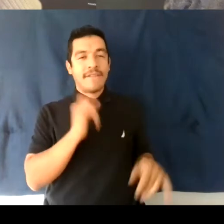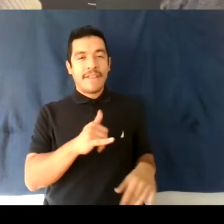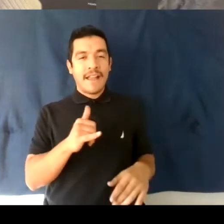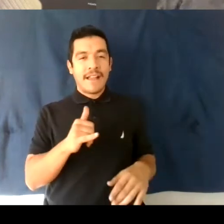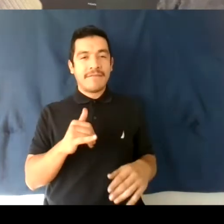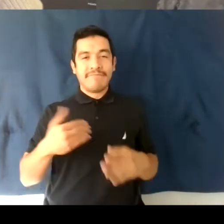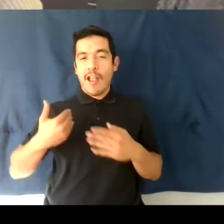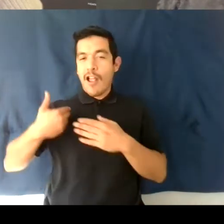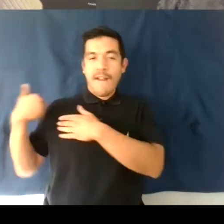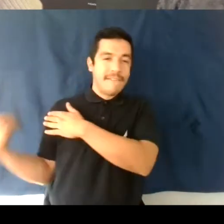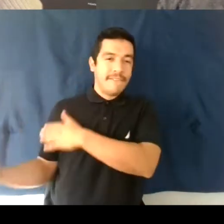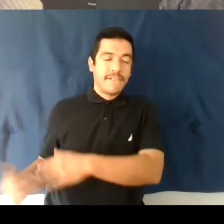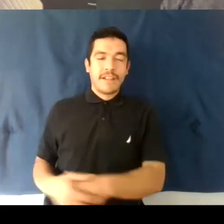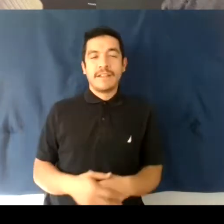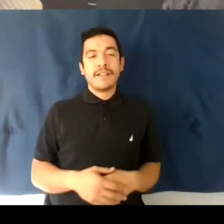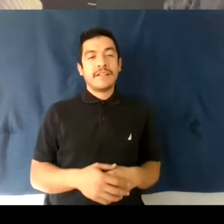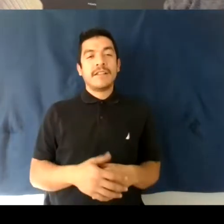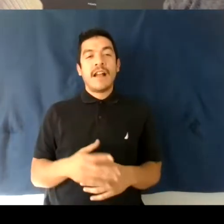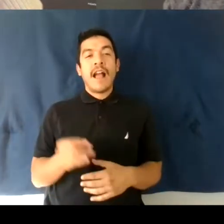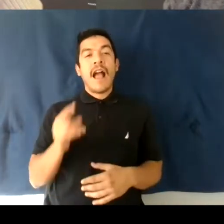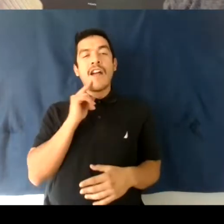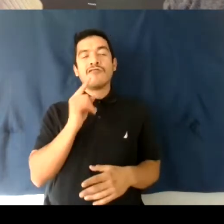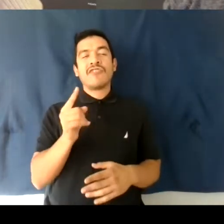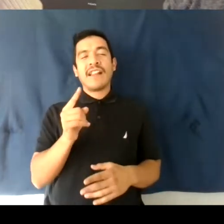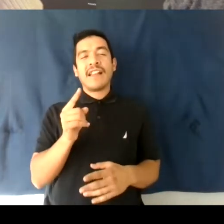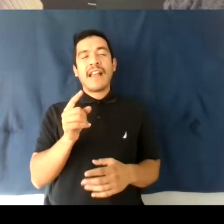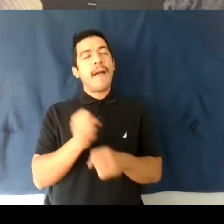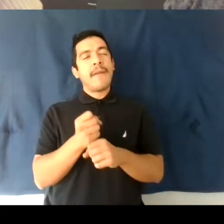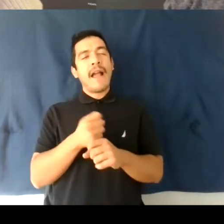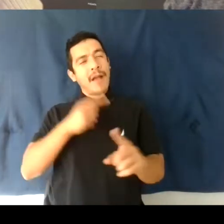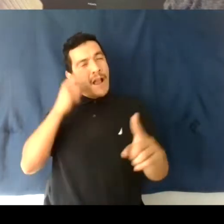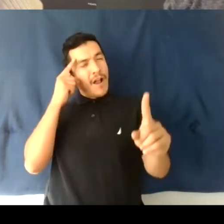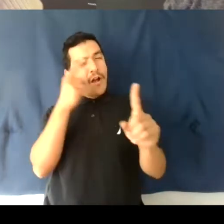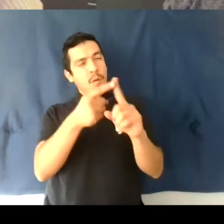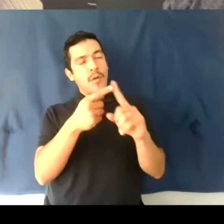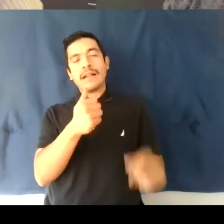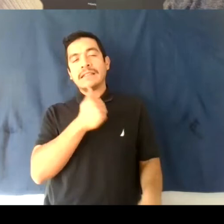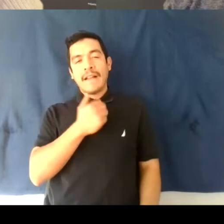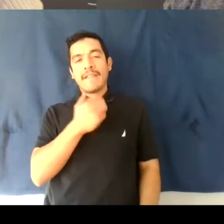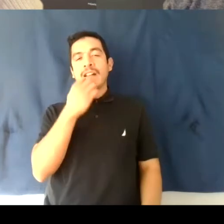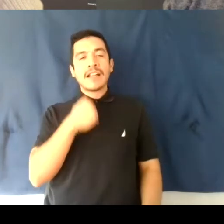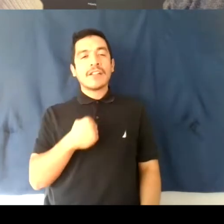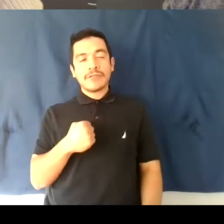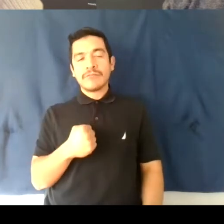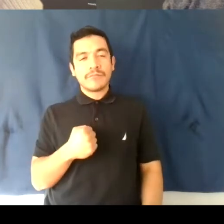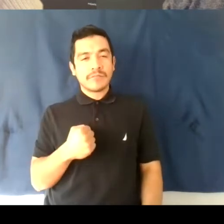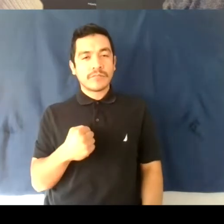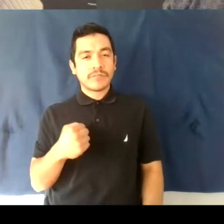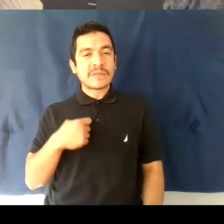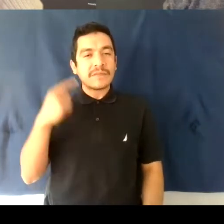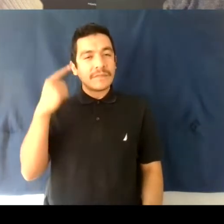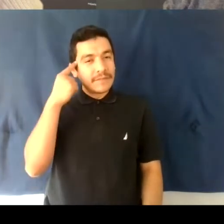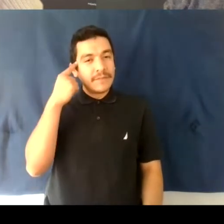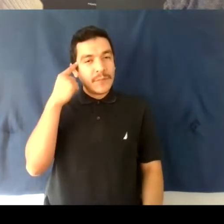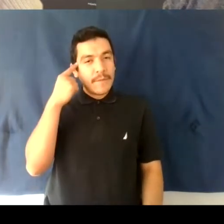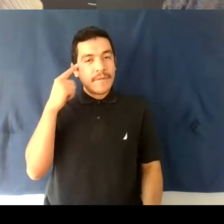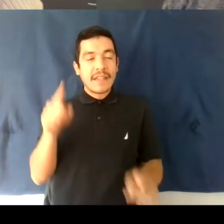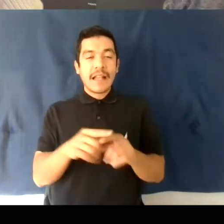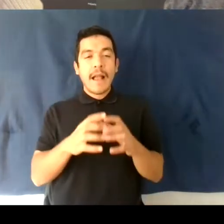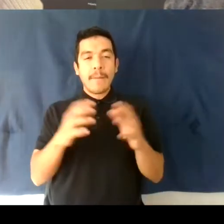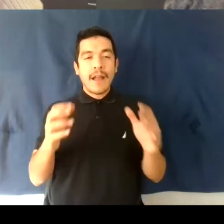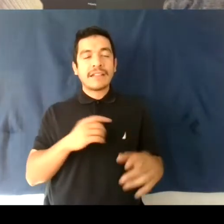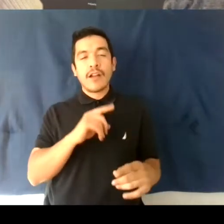one thing. And just really prioritizing my self-care. Like I think that as much as I